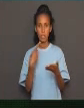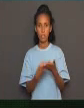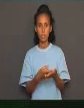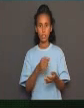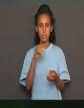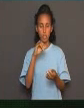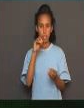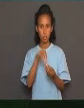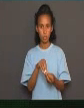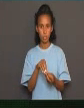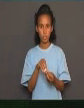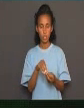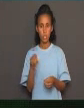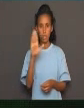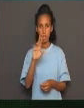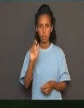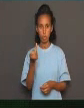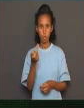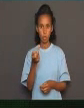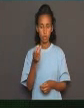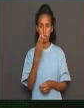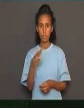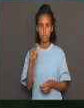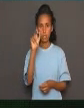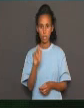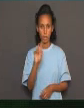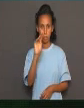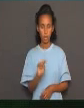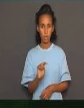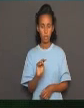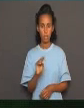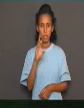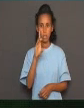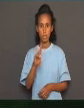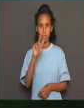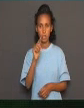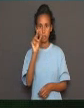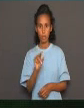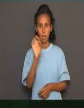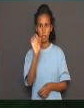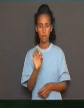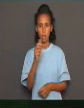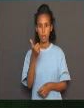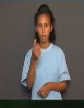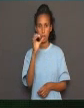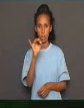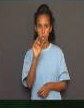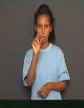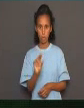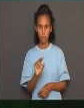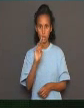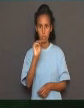kilometer. These include Gedo, Sidama,